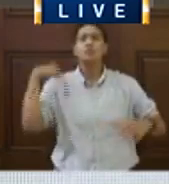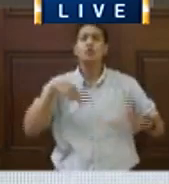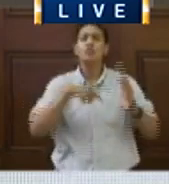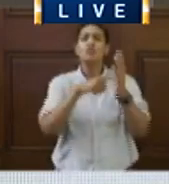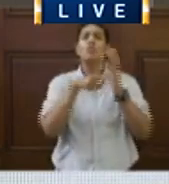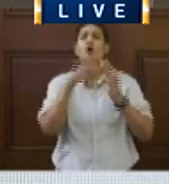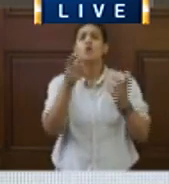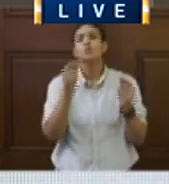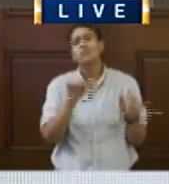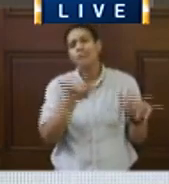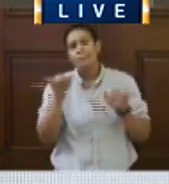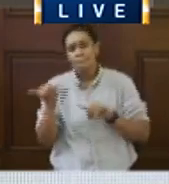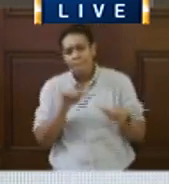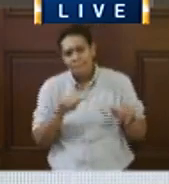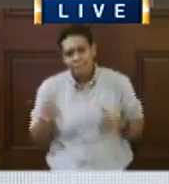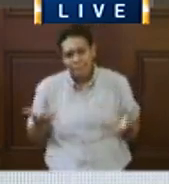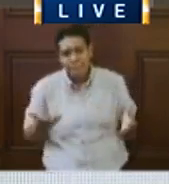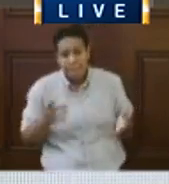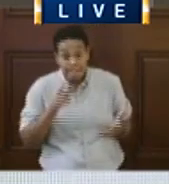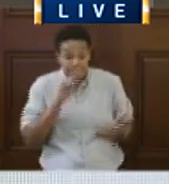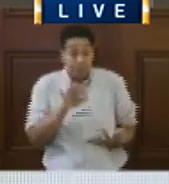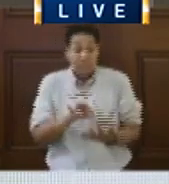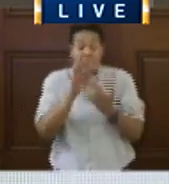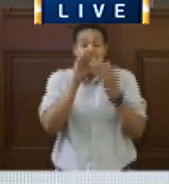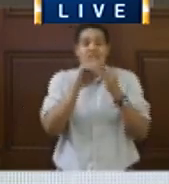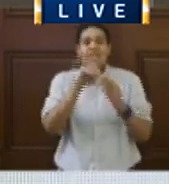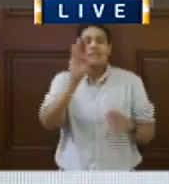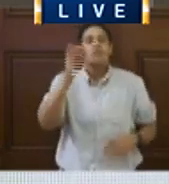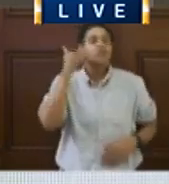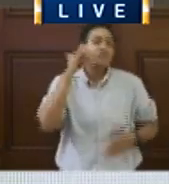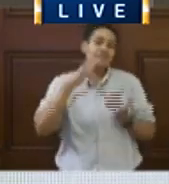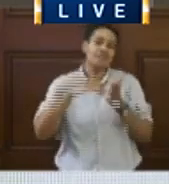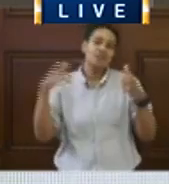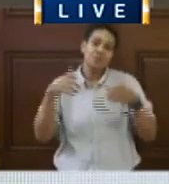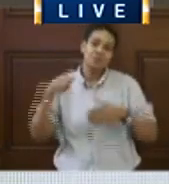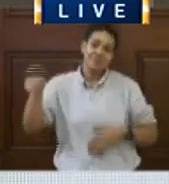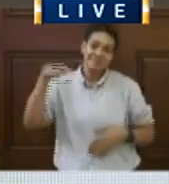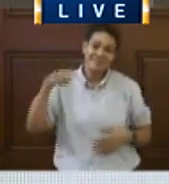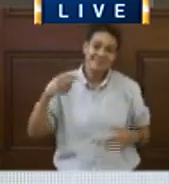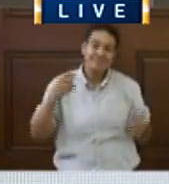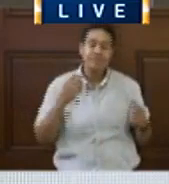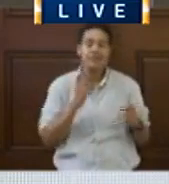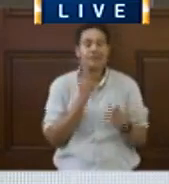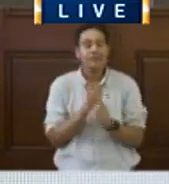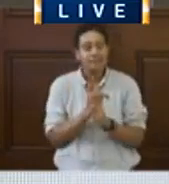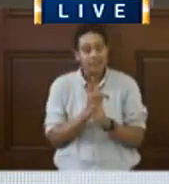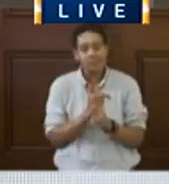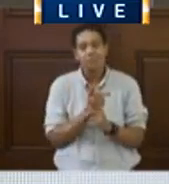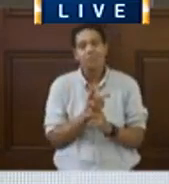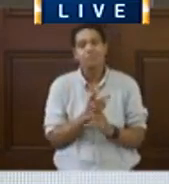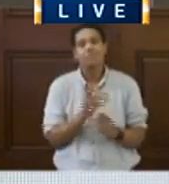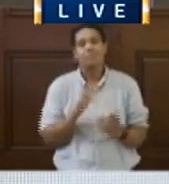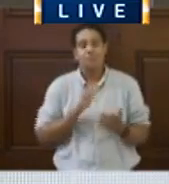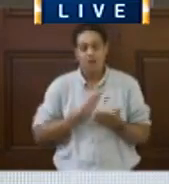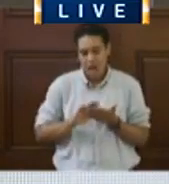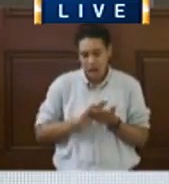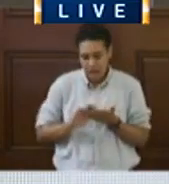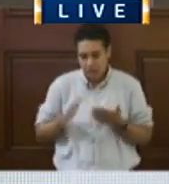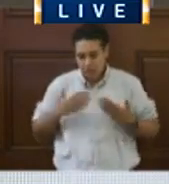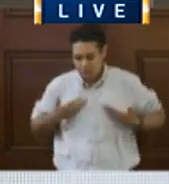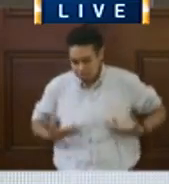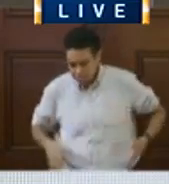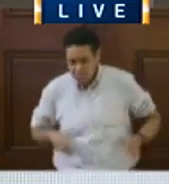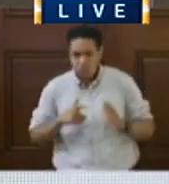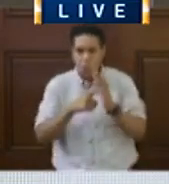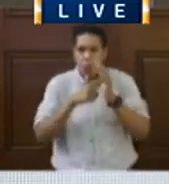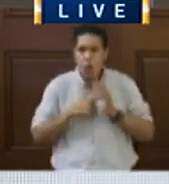similarly, to do likewise, especially in the BPO sector. Maintain the hygiene requirements,